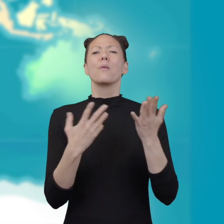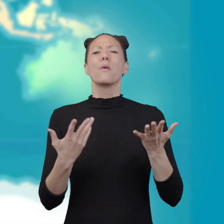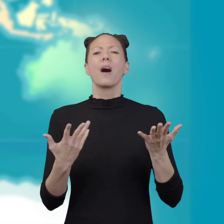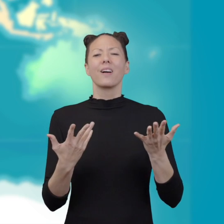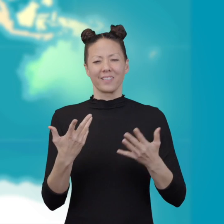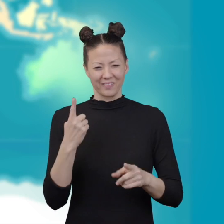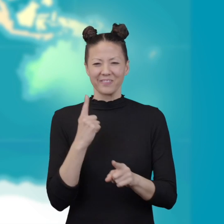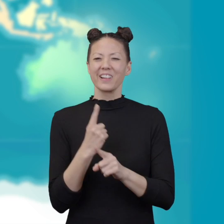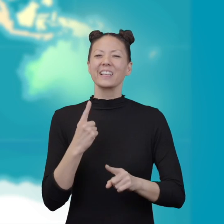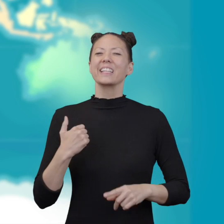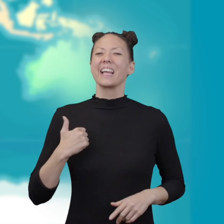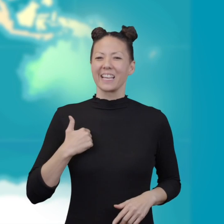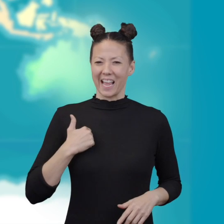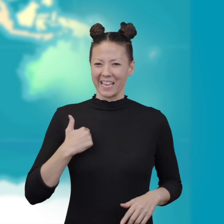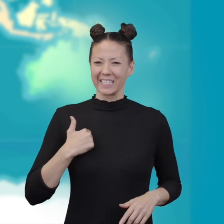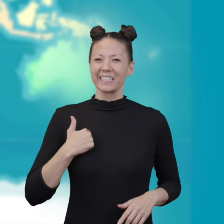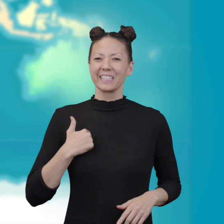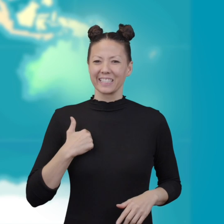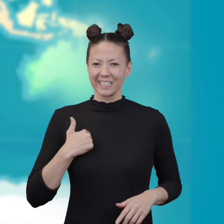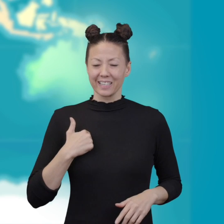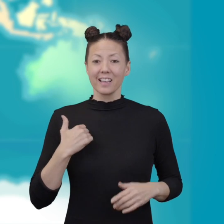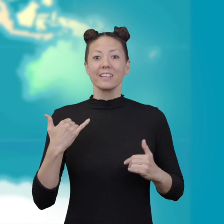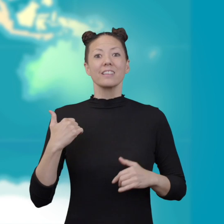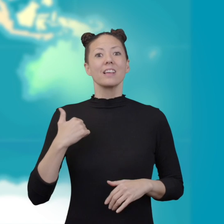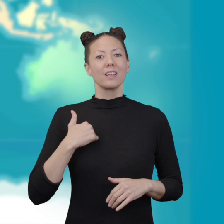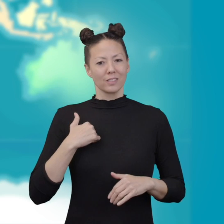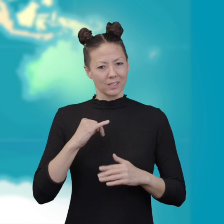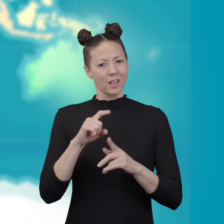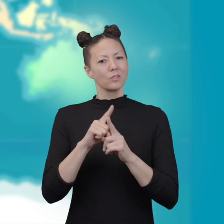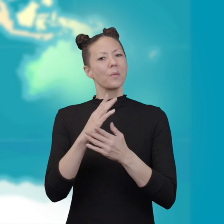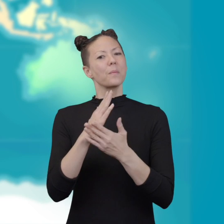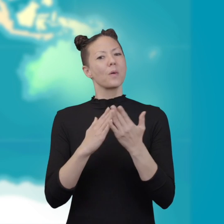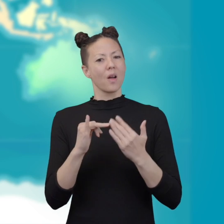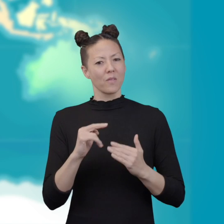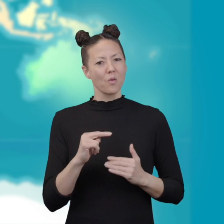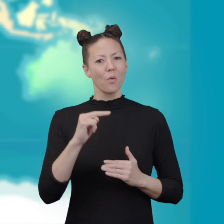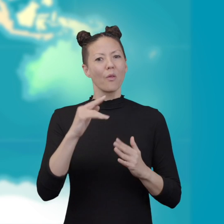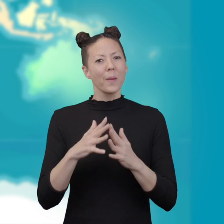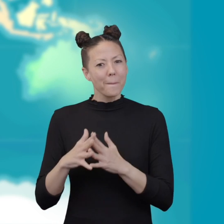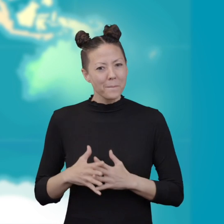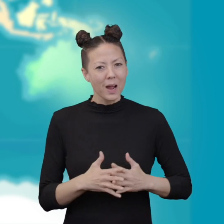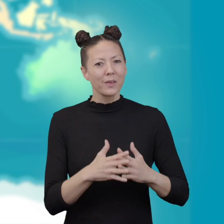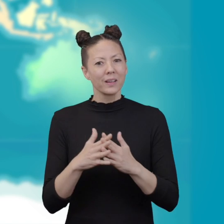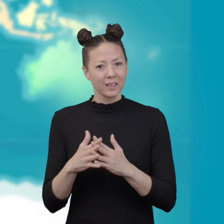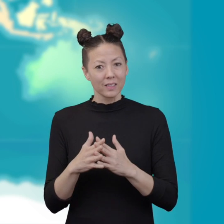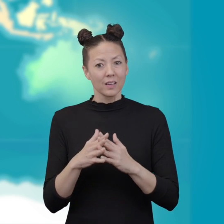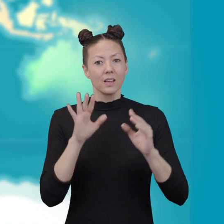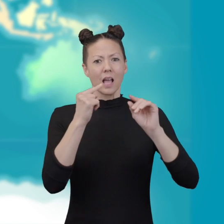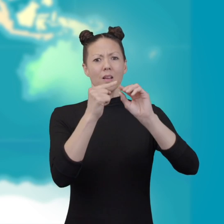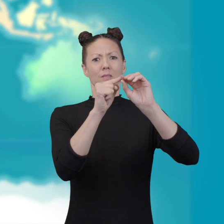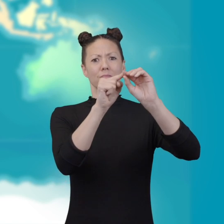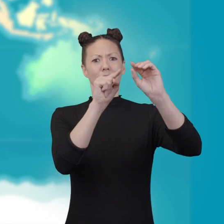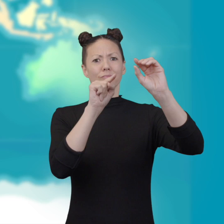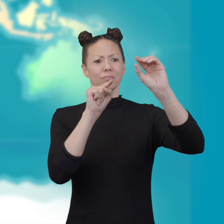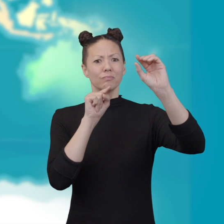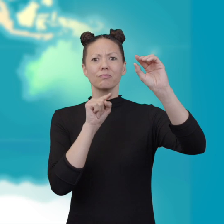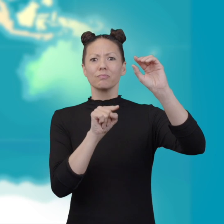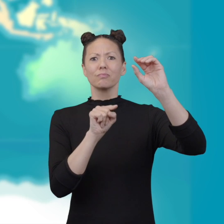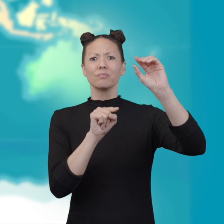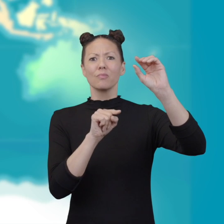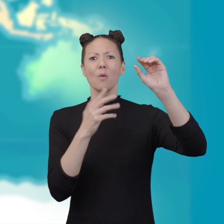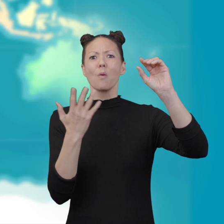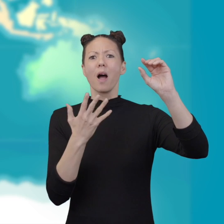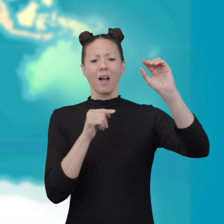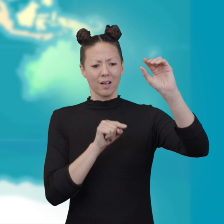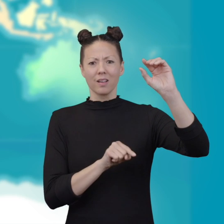What country is that? That's right, Canada. Canada is also part of North America and lies